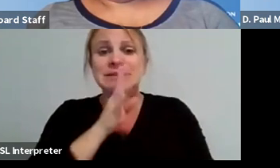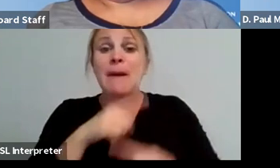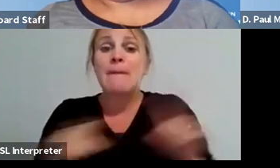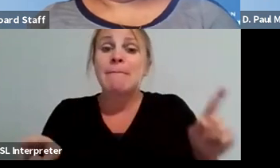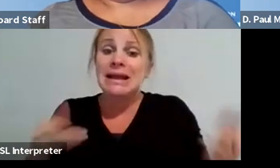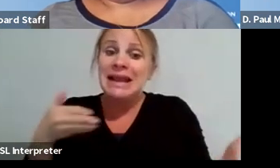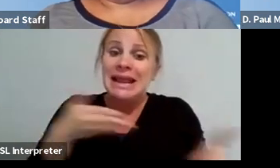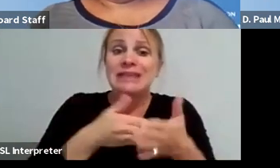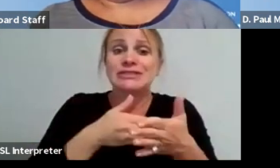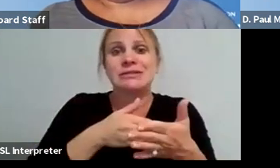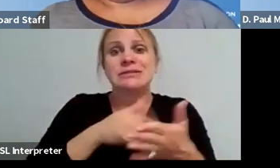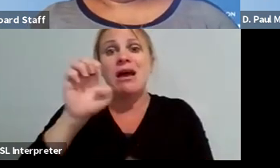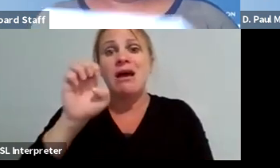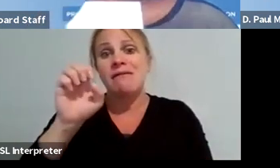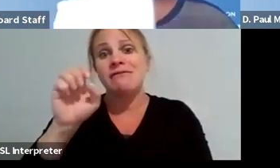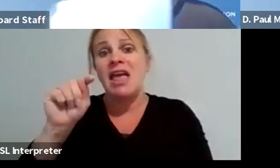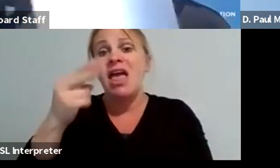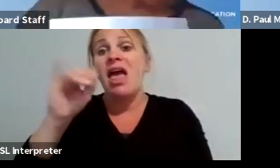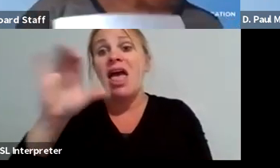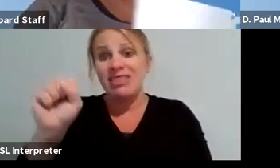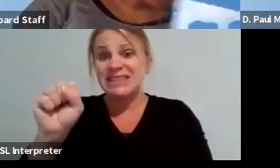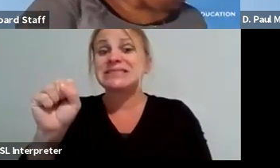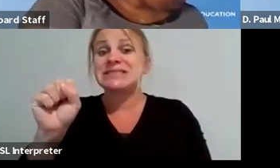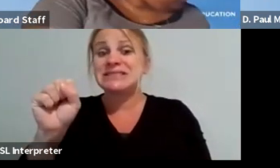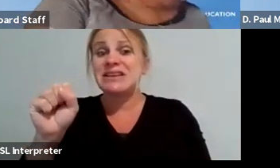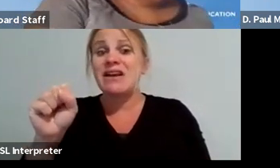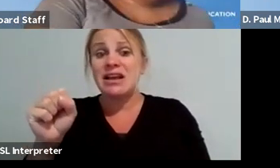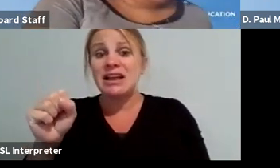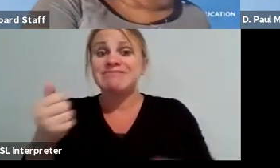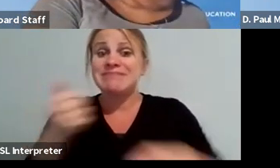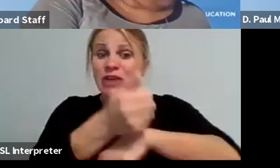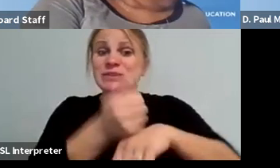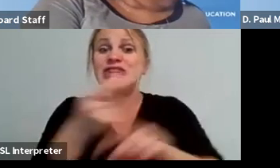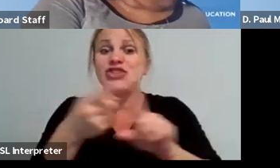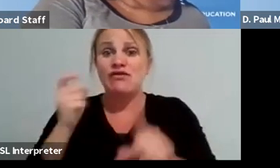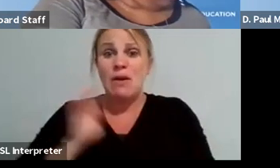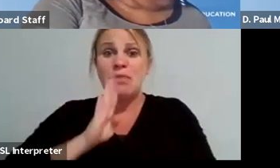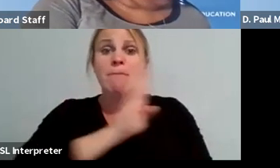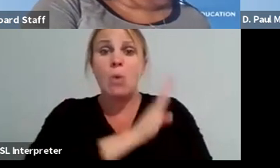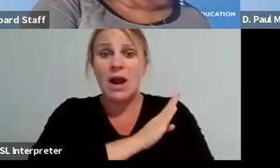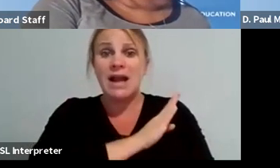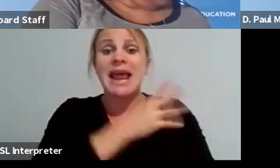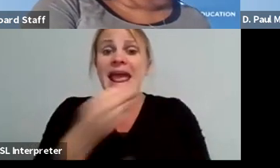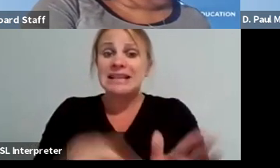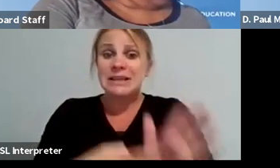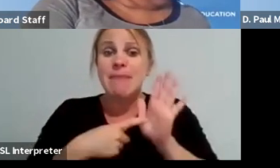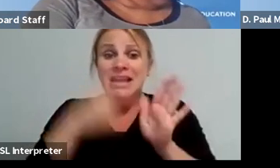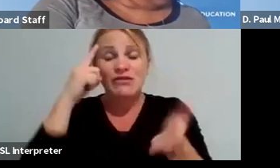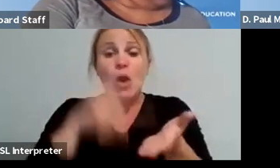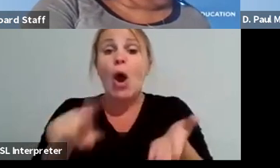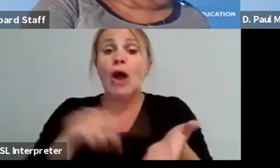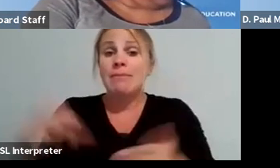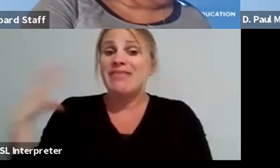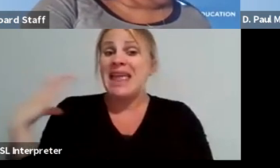violations against elected members of the Prince George's County Board of Education and their demands for audits of the capital improvement program.